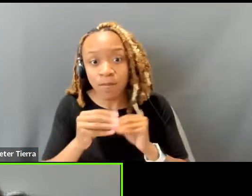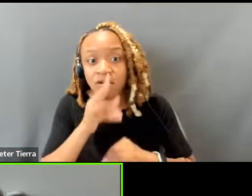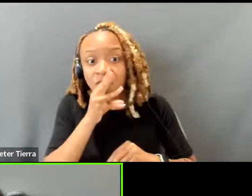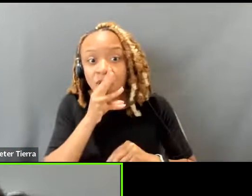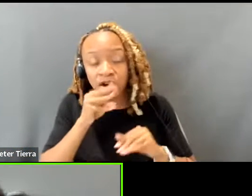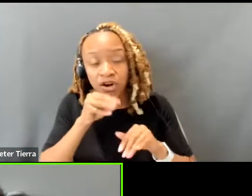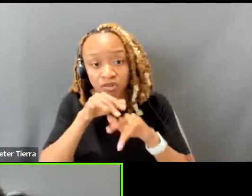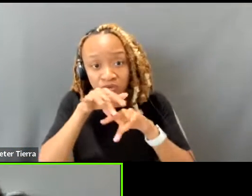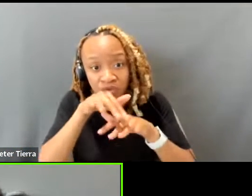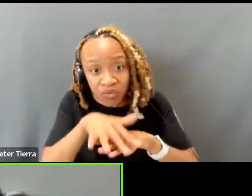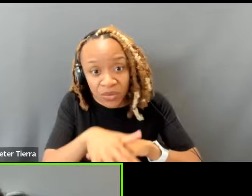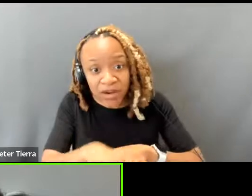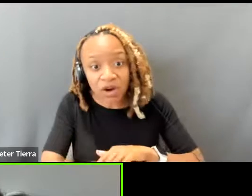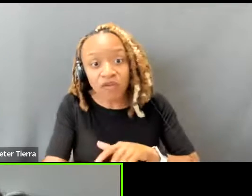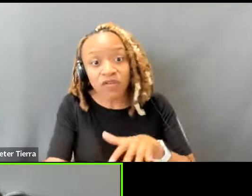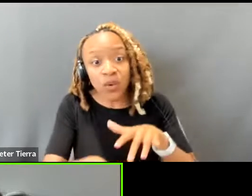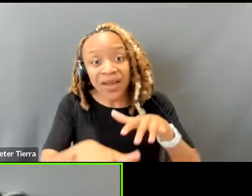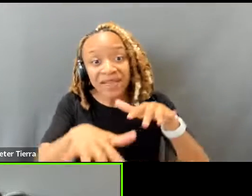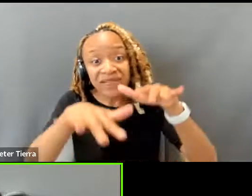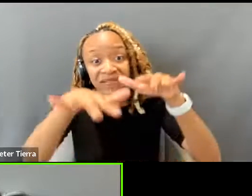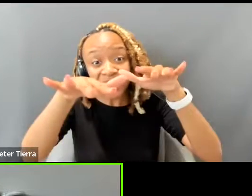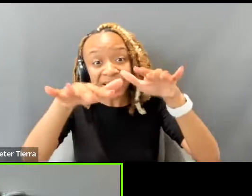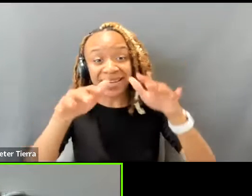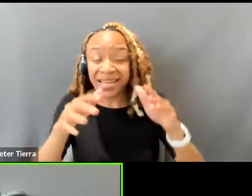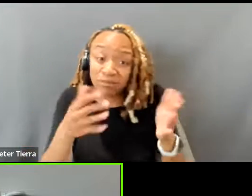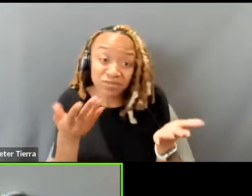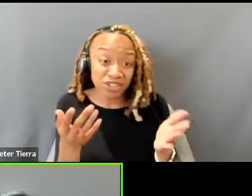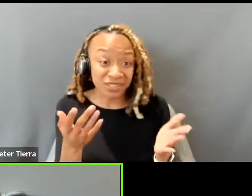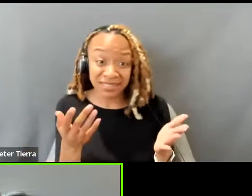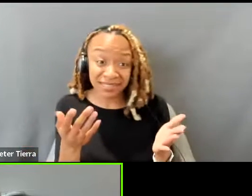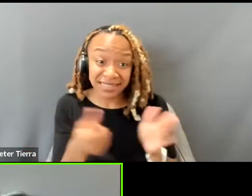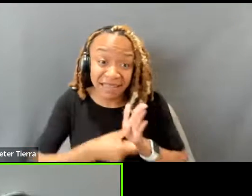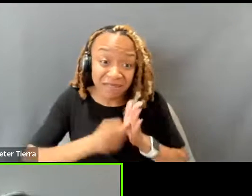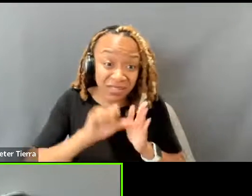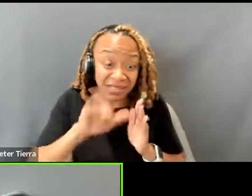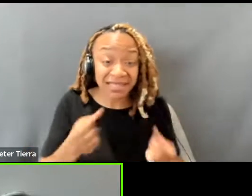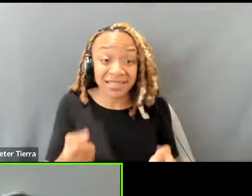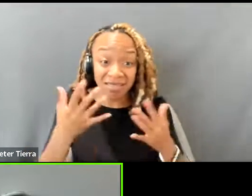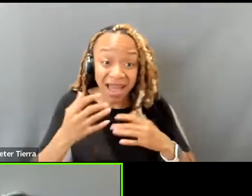just pointing that out. You've got a lot of concrete around there already.